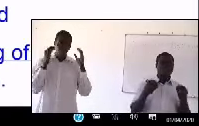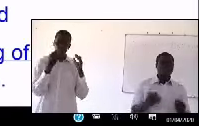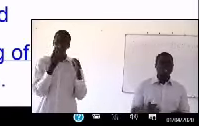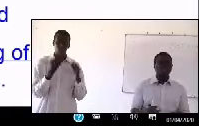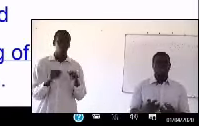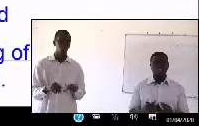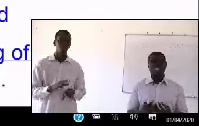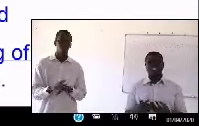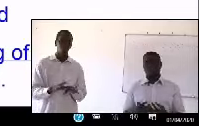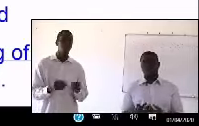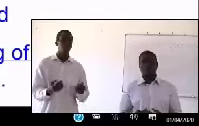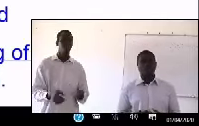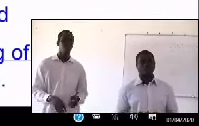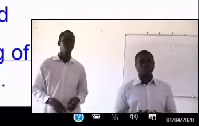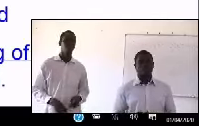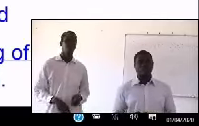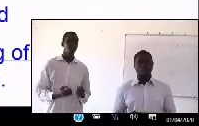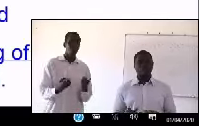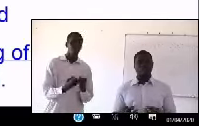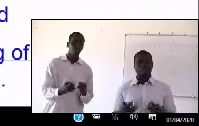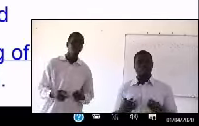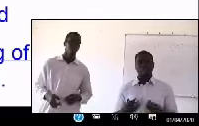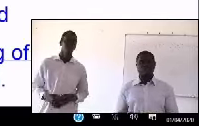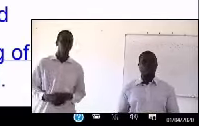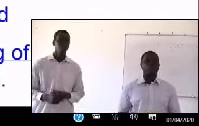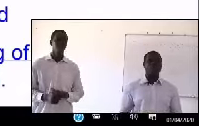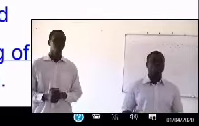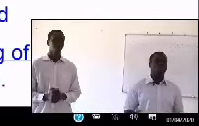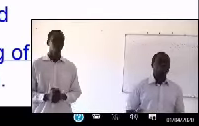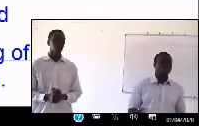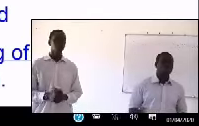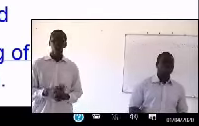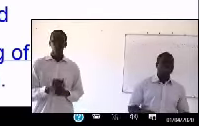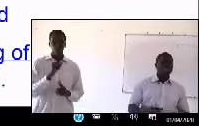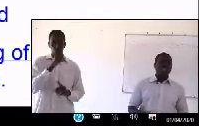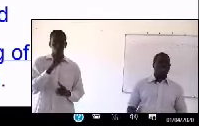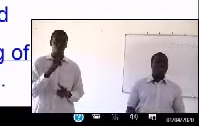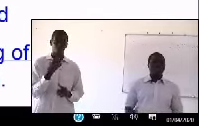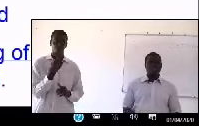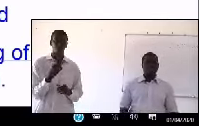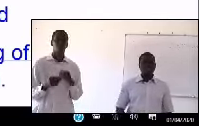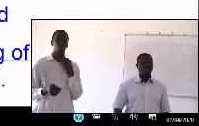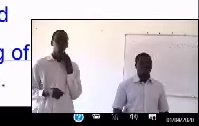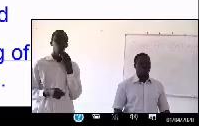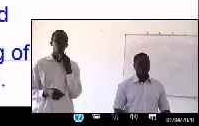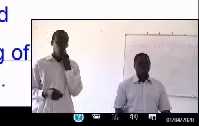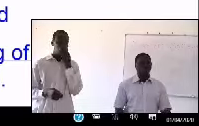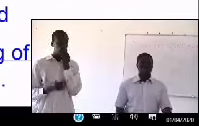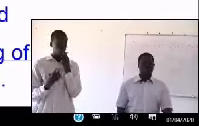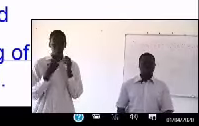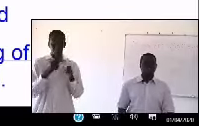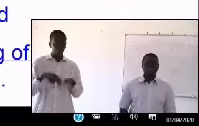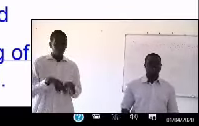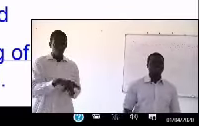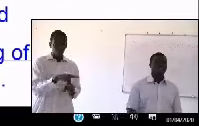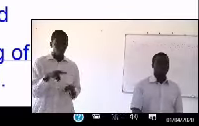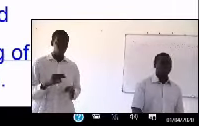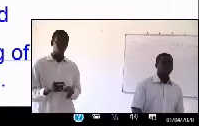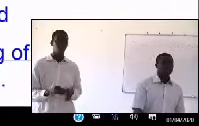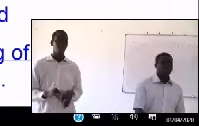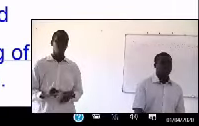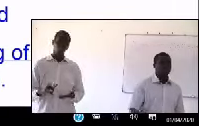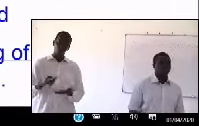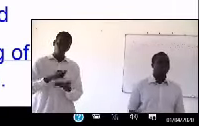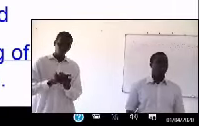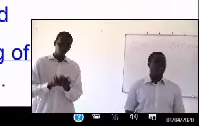When they are trained and suited for certain types of jobs. So when